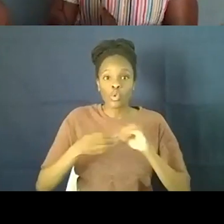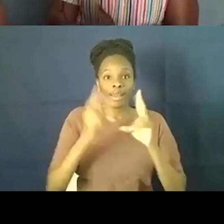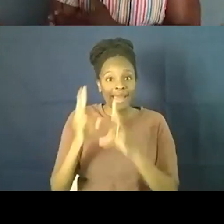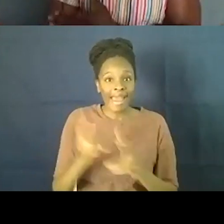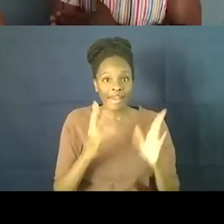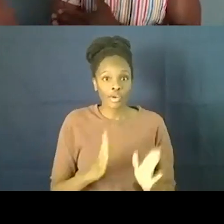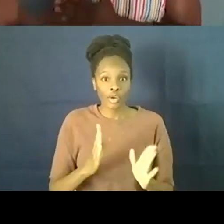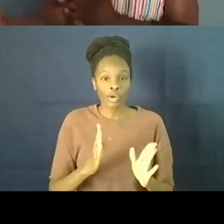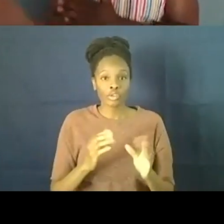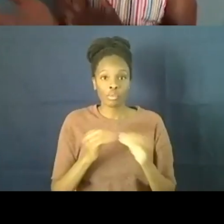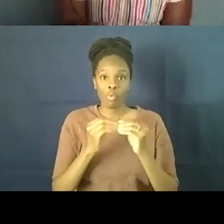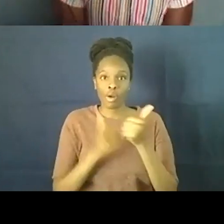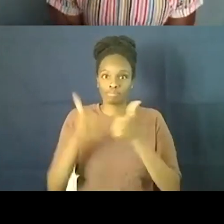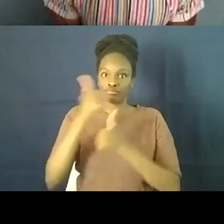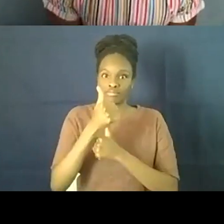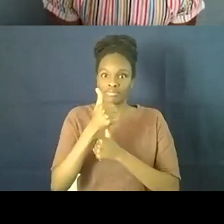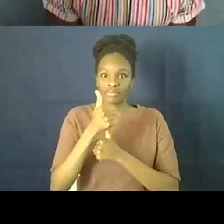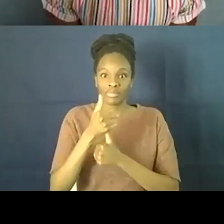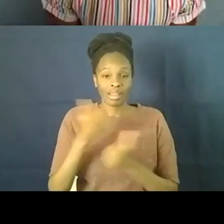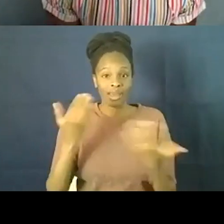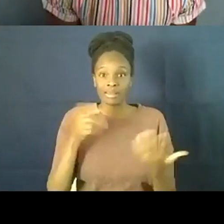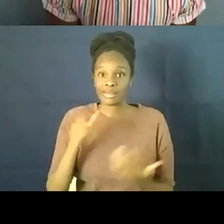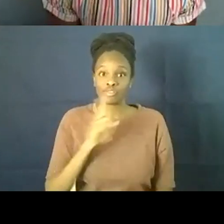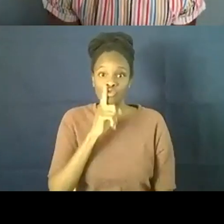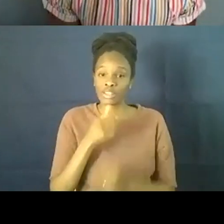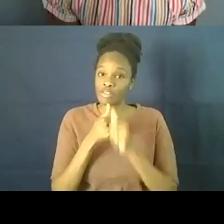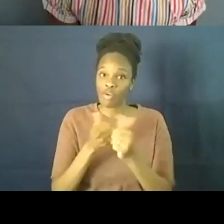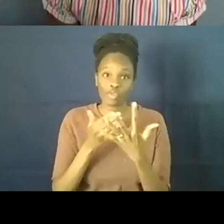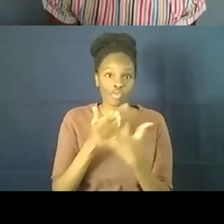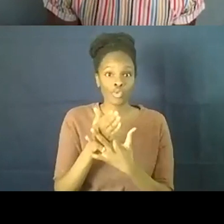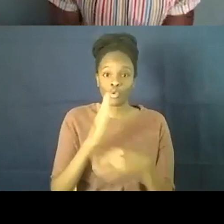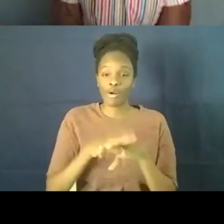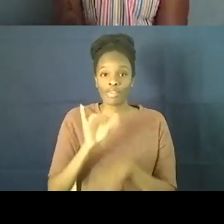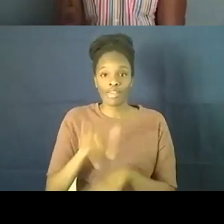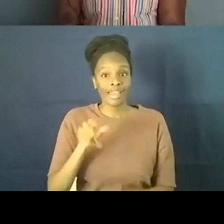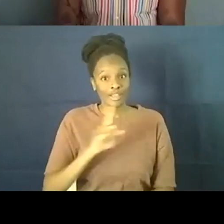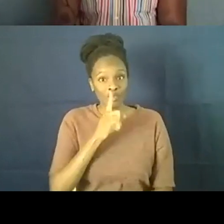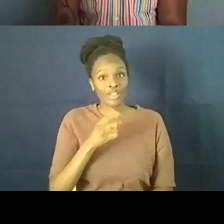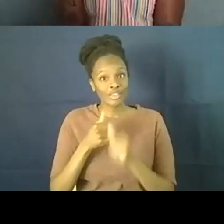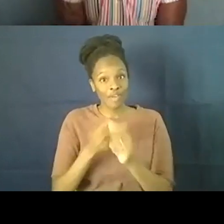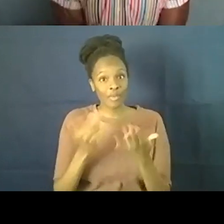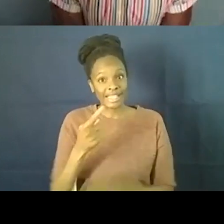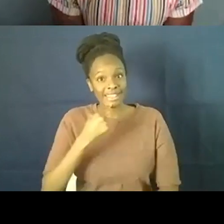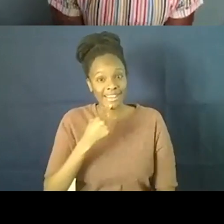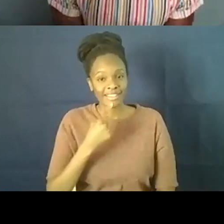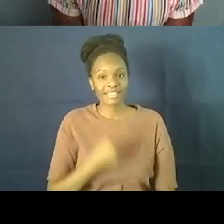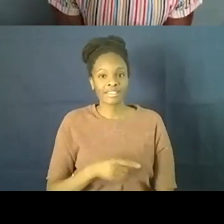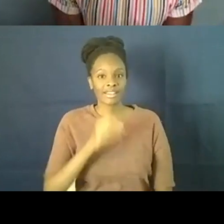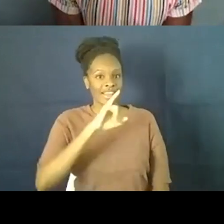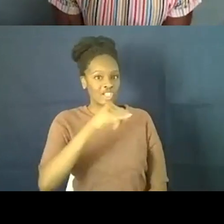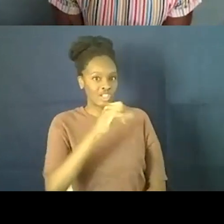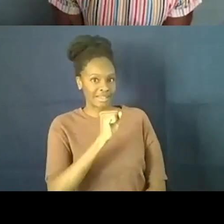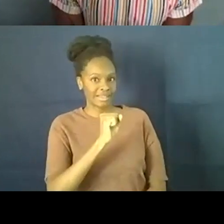And I declined that other job, and he was a man of his word. So he's walking the walk out there, y'all. Well, look, to me, it's just the obvious thing